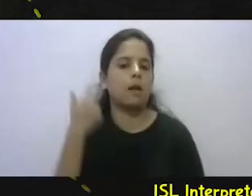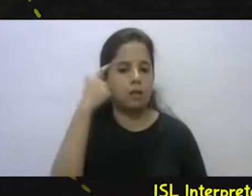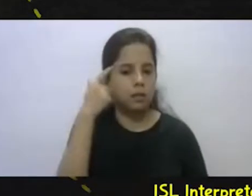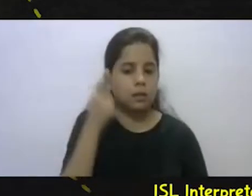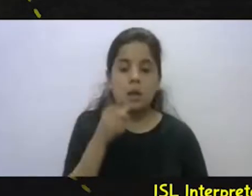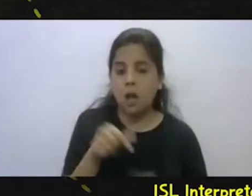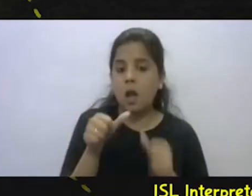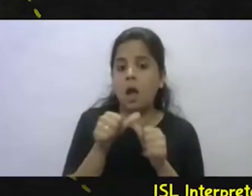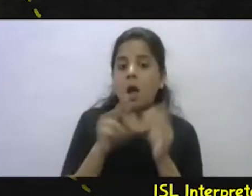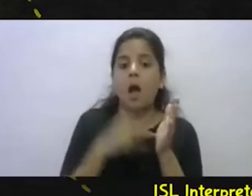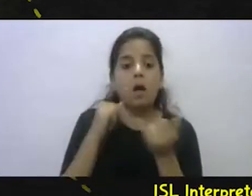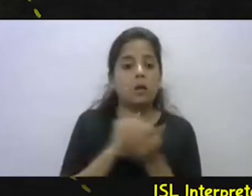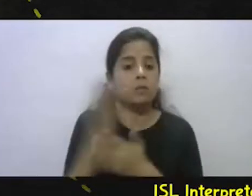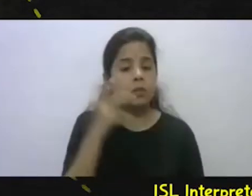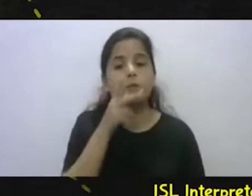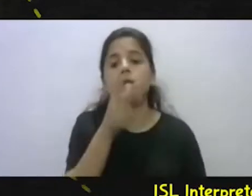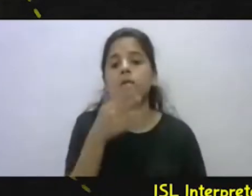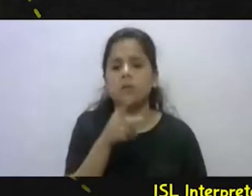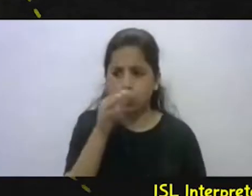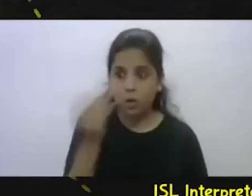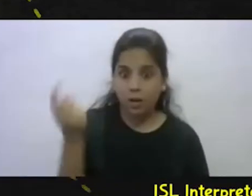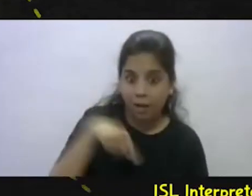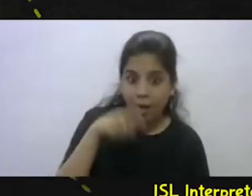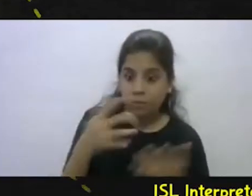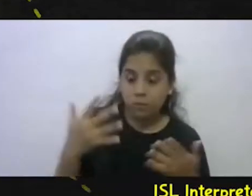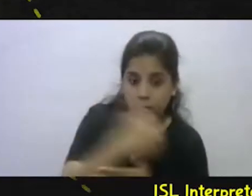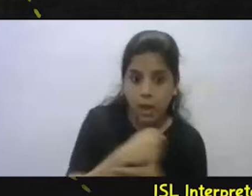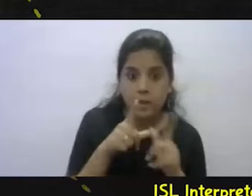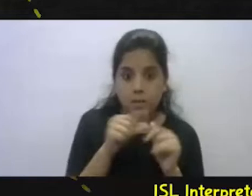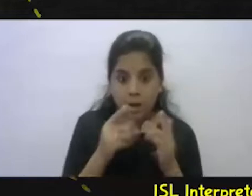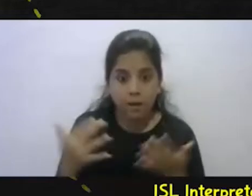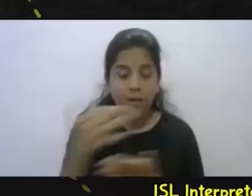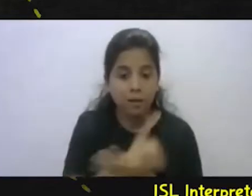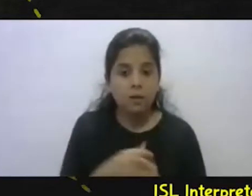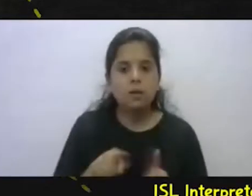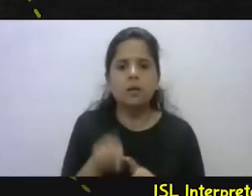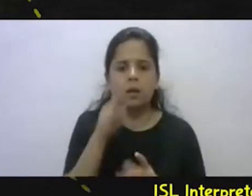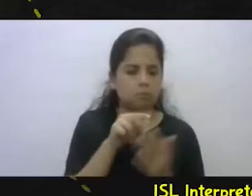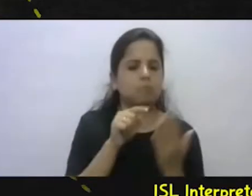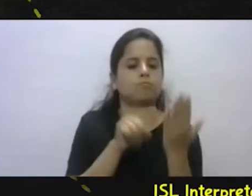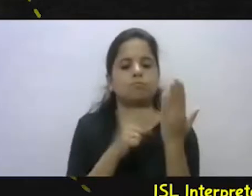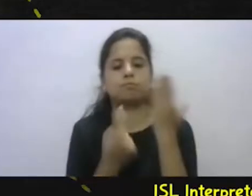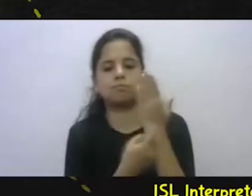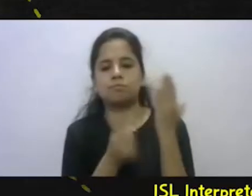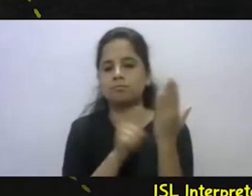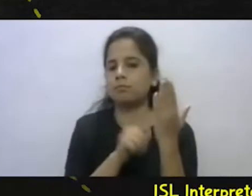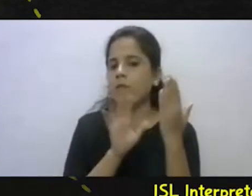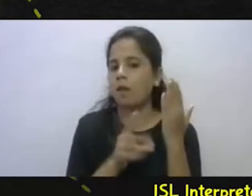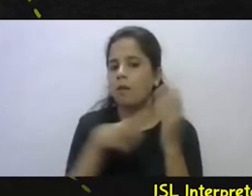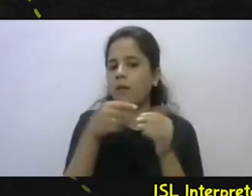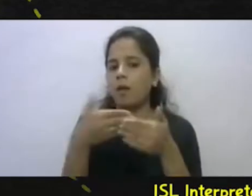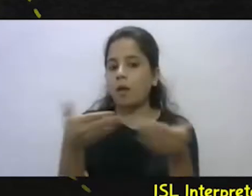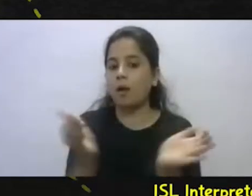Anish mentioned is that when you come collect data, immediately there is a flip side to it, that you're making